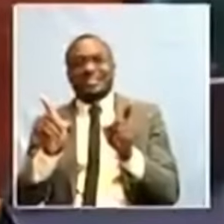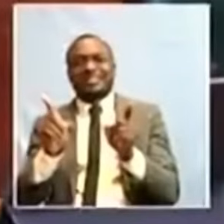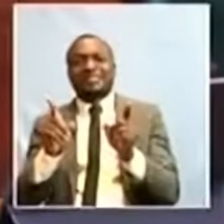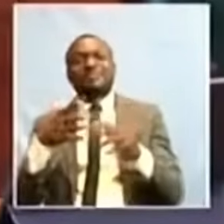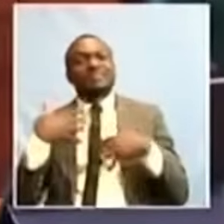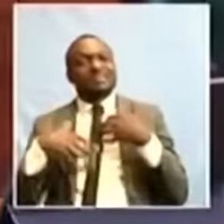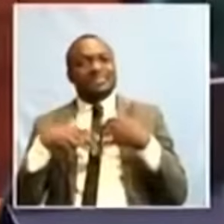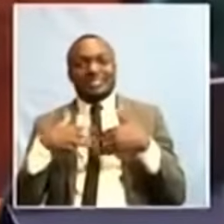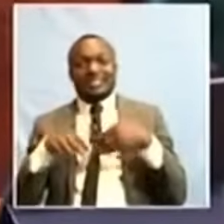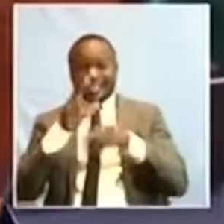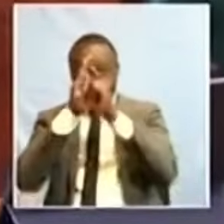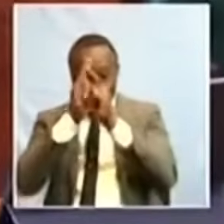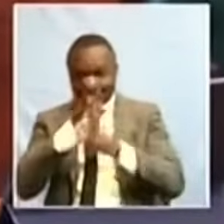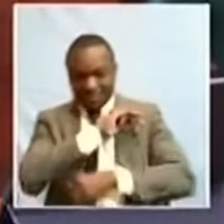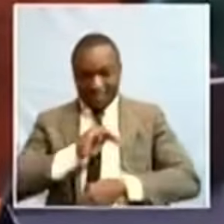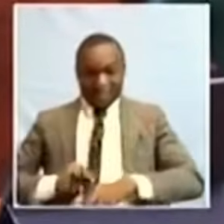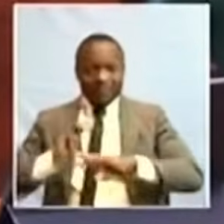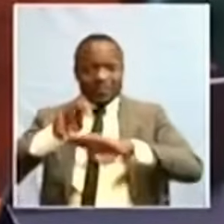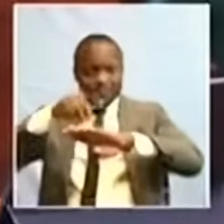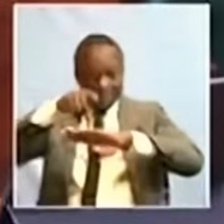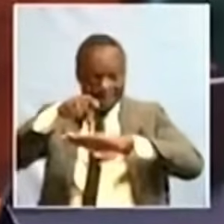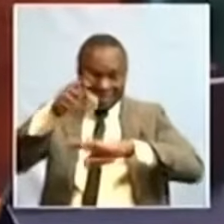So the Honorable Member from Pika.